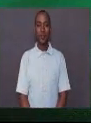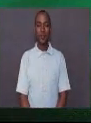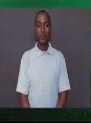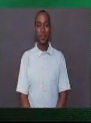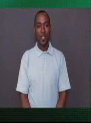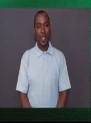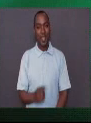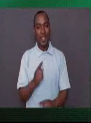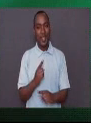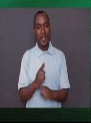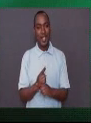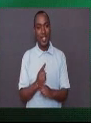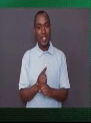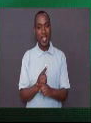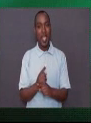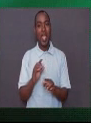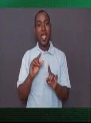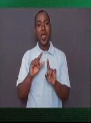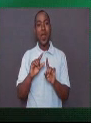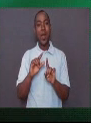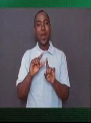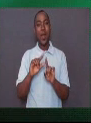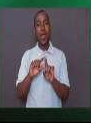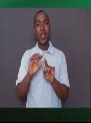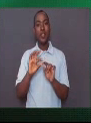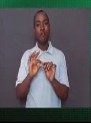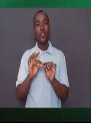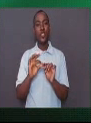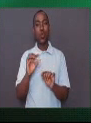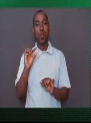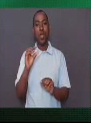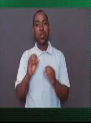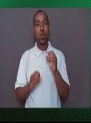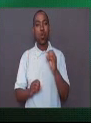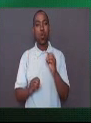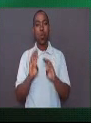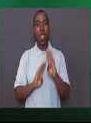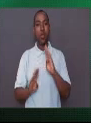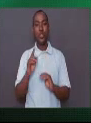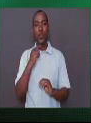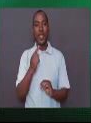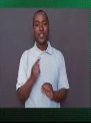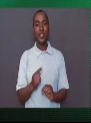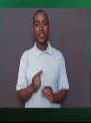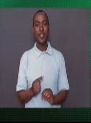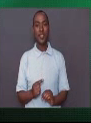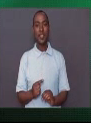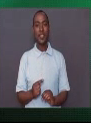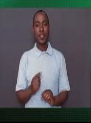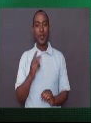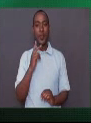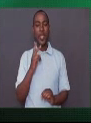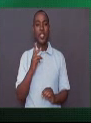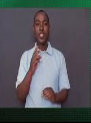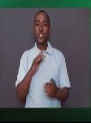The correct definition of microbiology would be C, the study